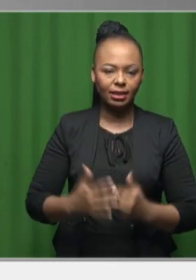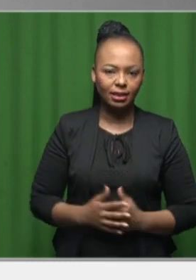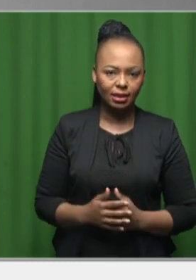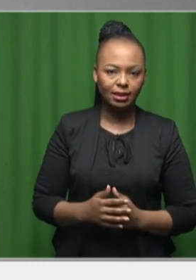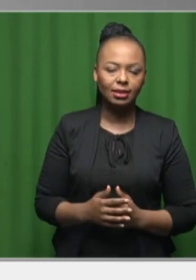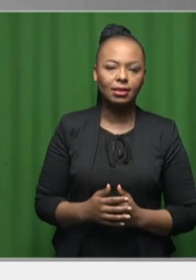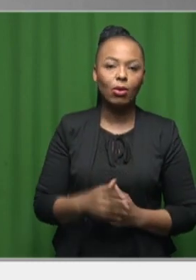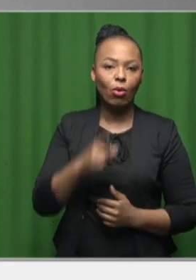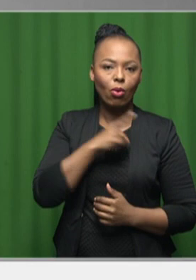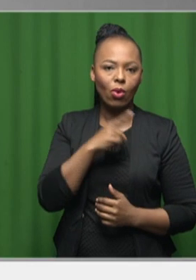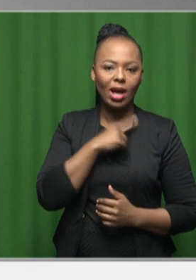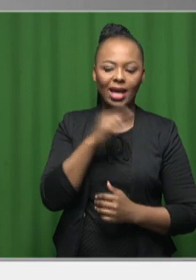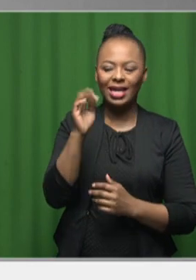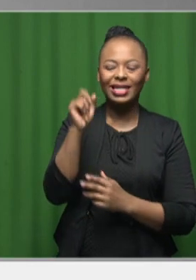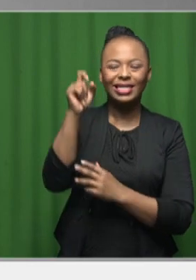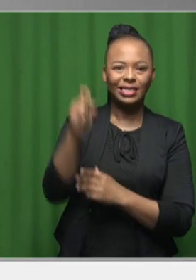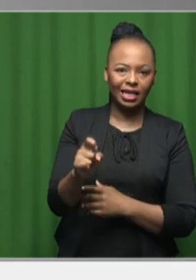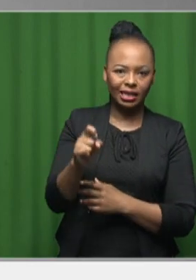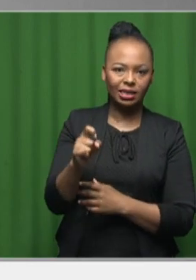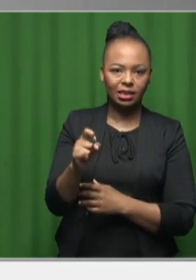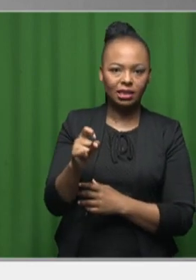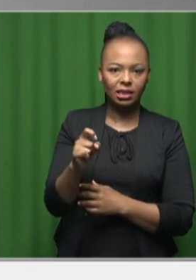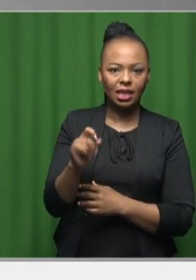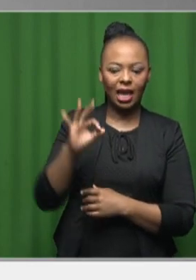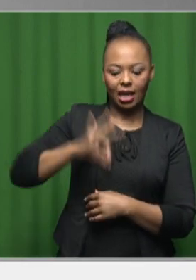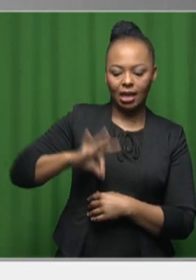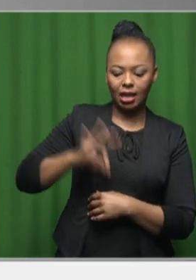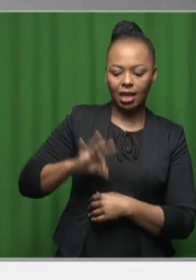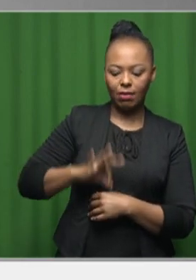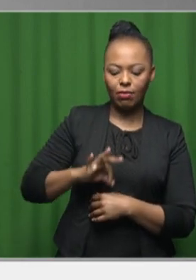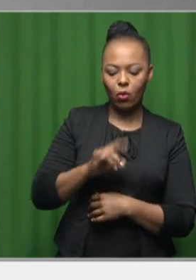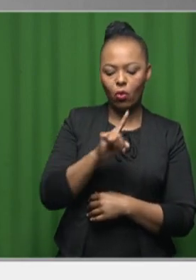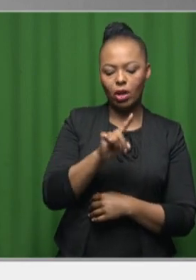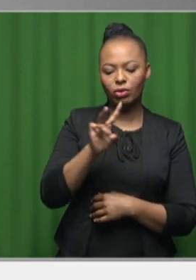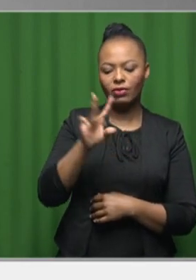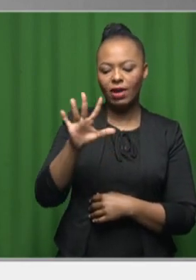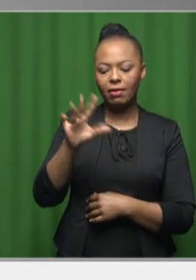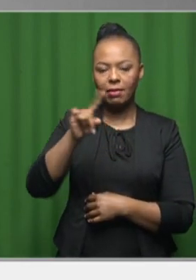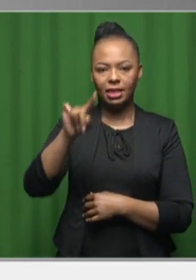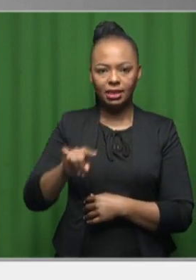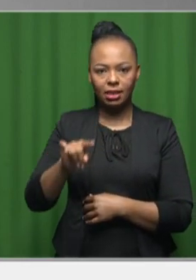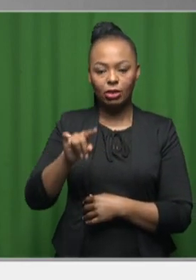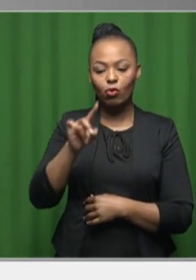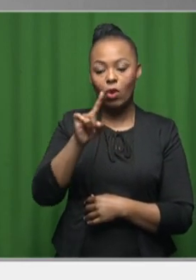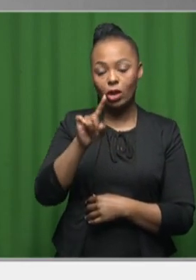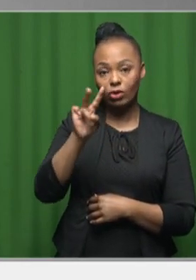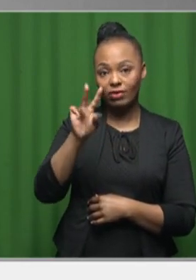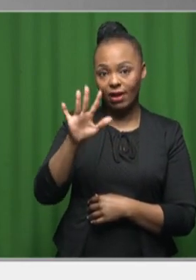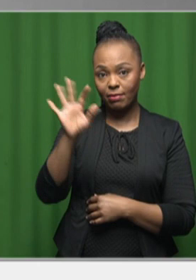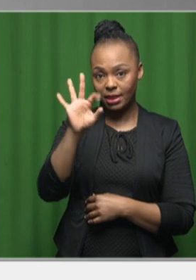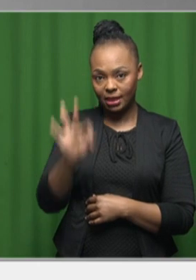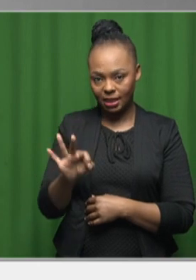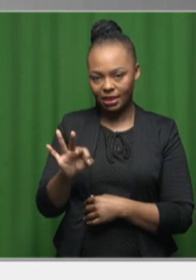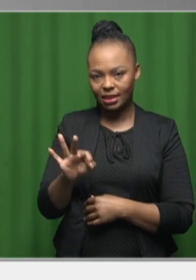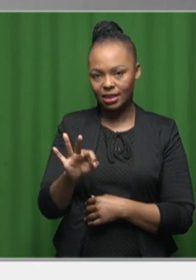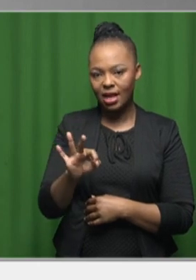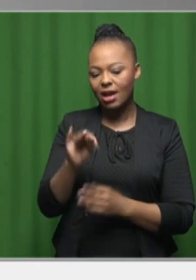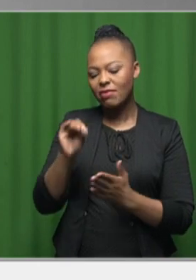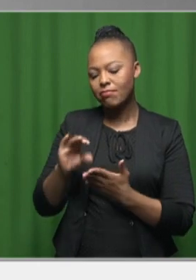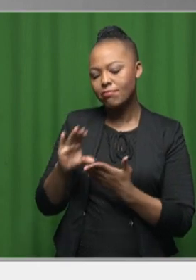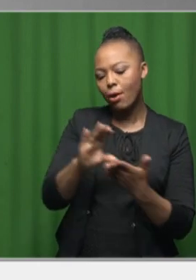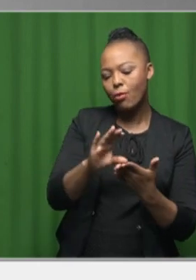a taxable income deduction of 125% on the investment on renewables.